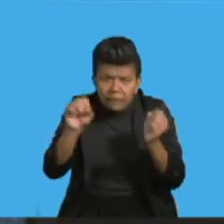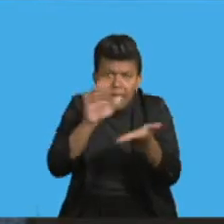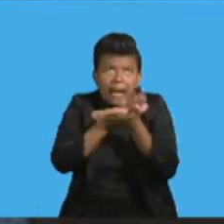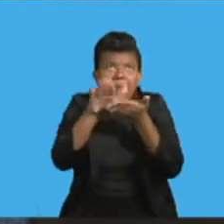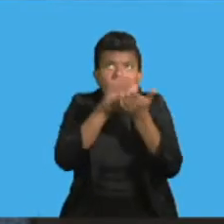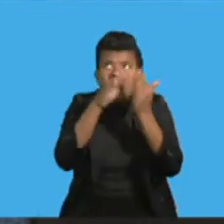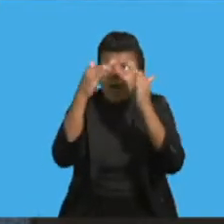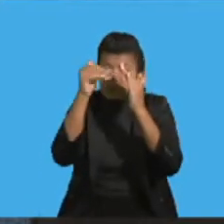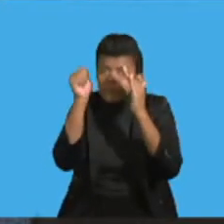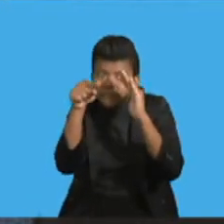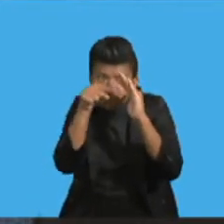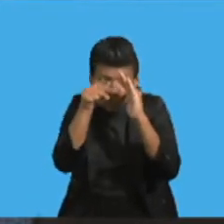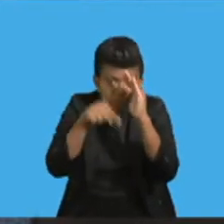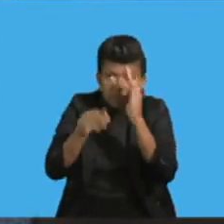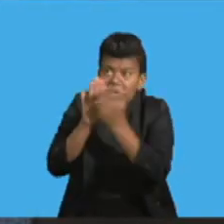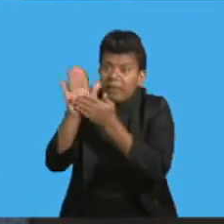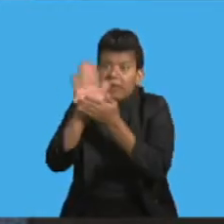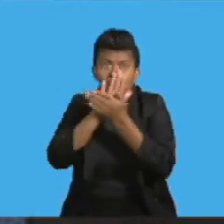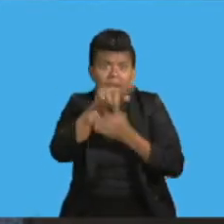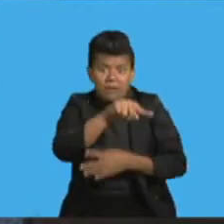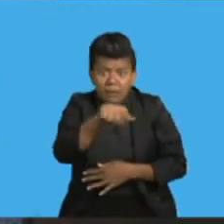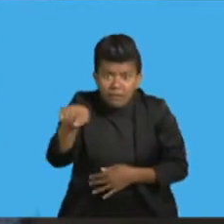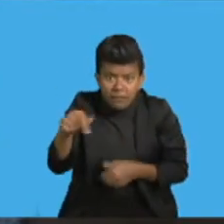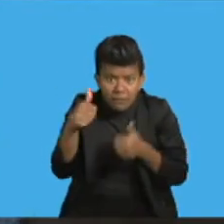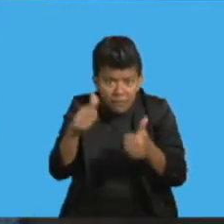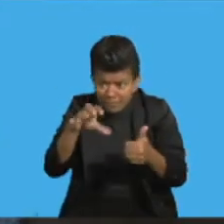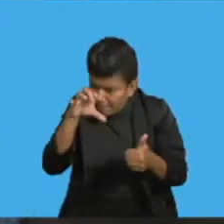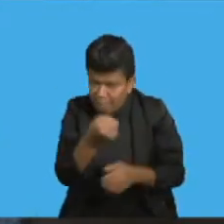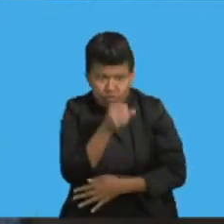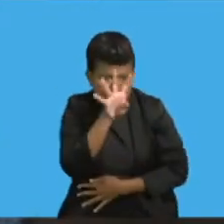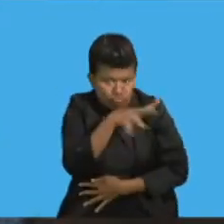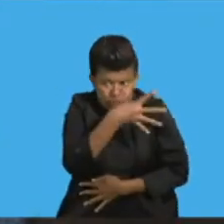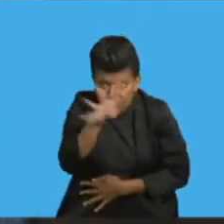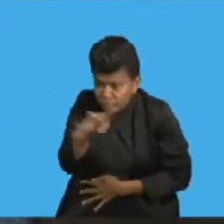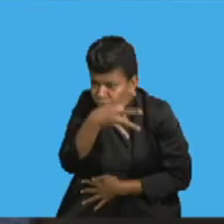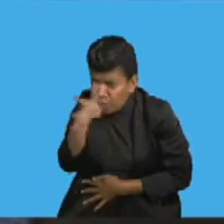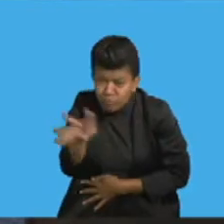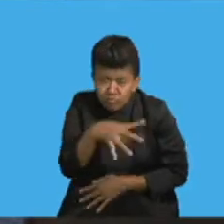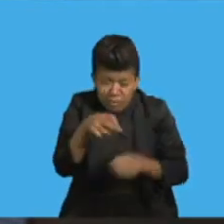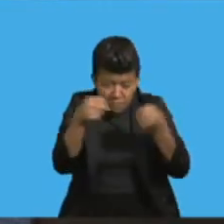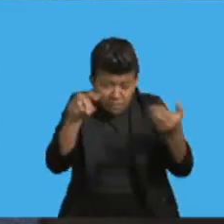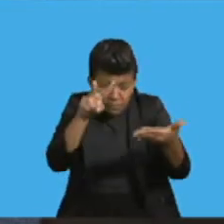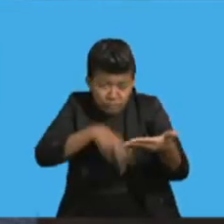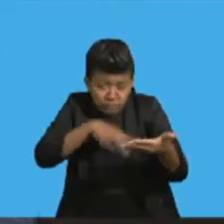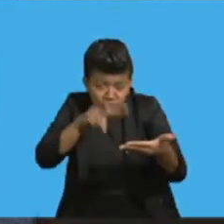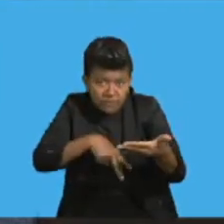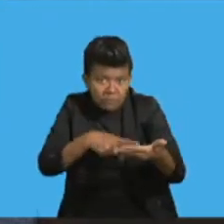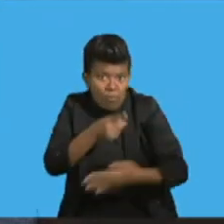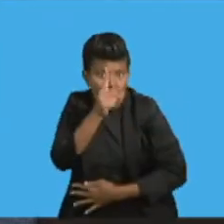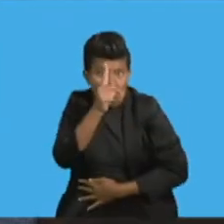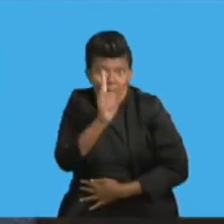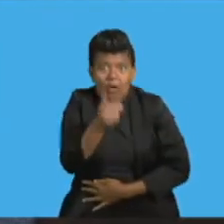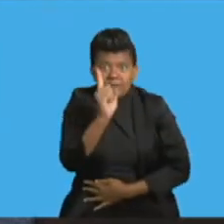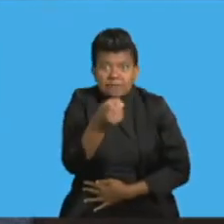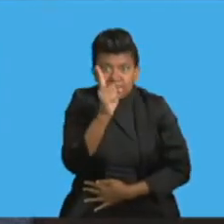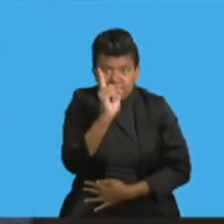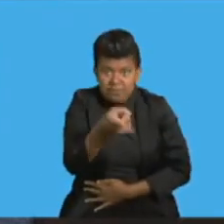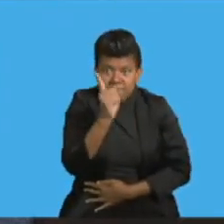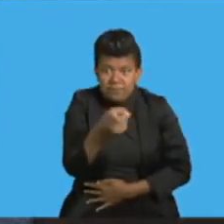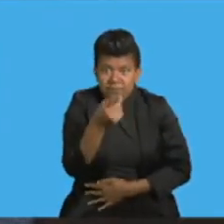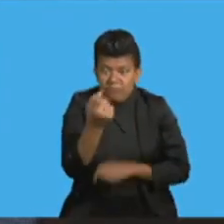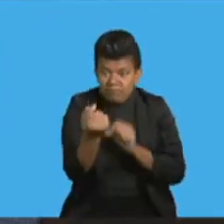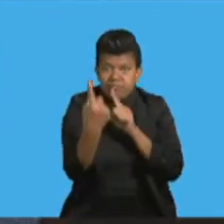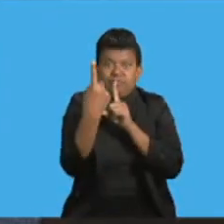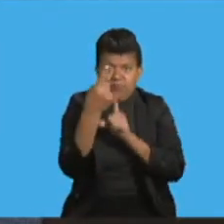through mass media advertisements on the prevention of leptospirosis. Honourable Speaker, we also urge Parliament to be an example to